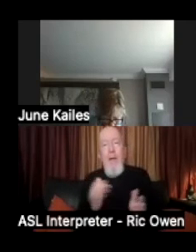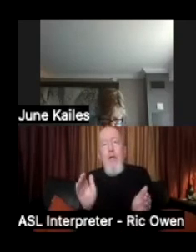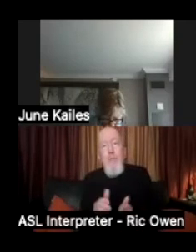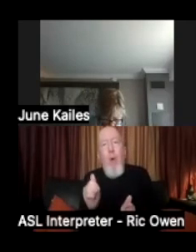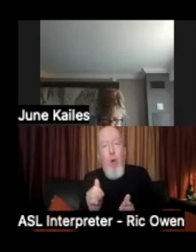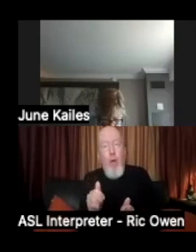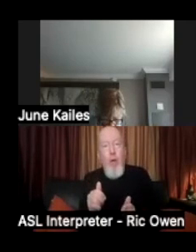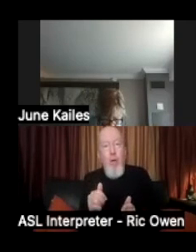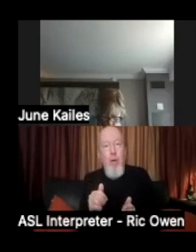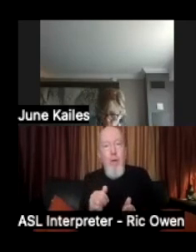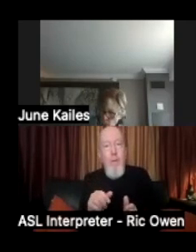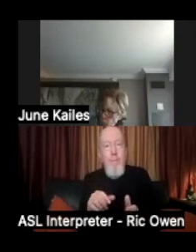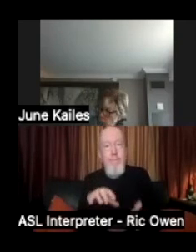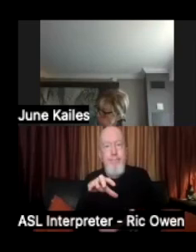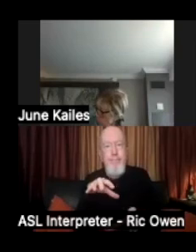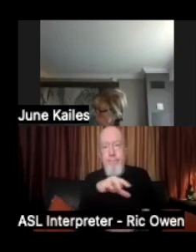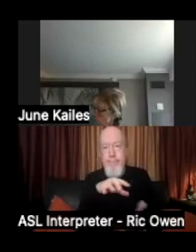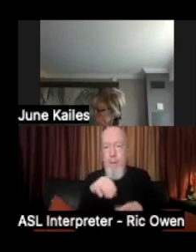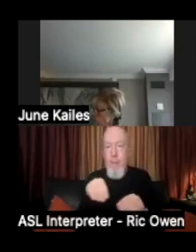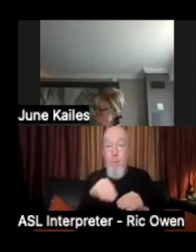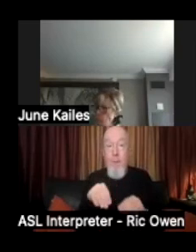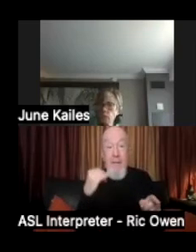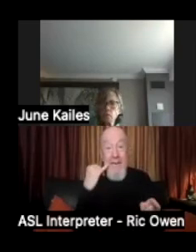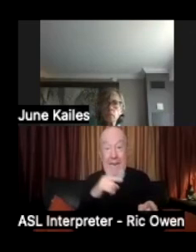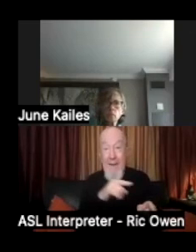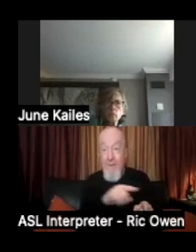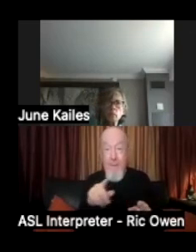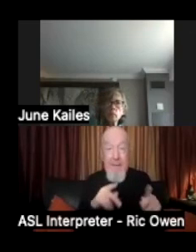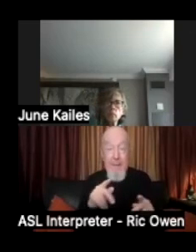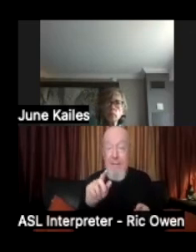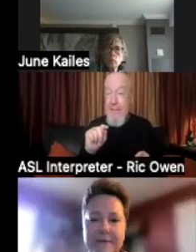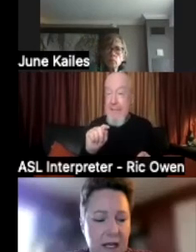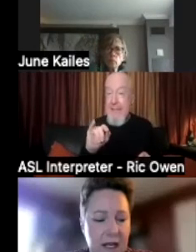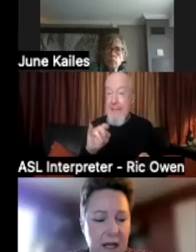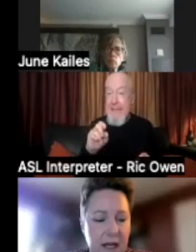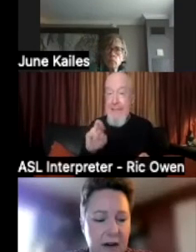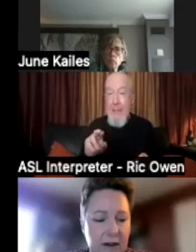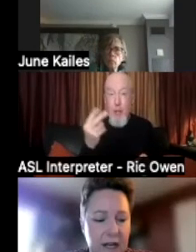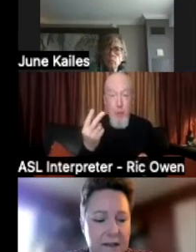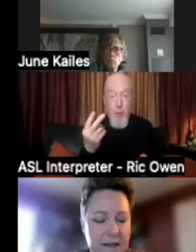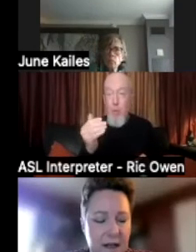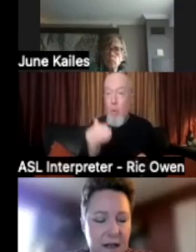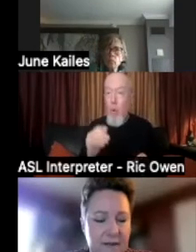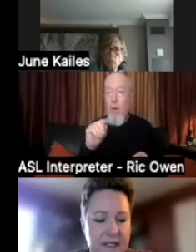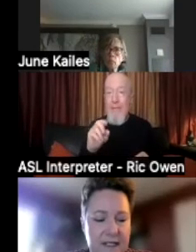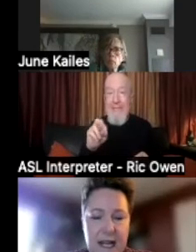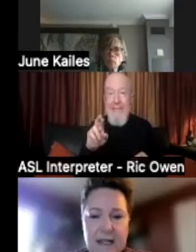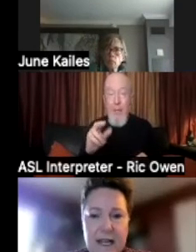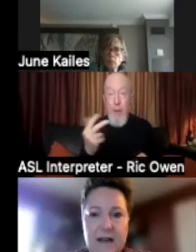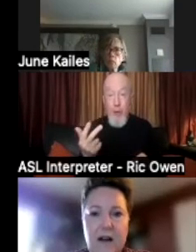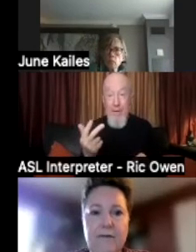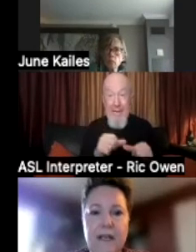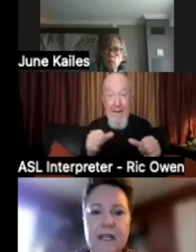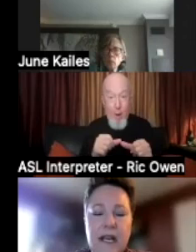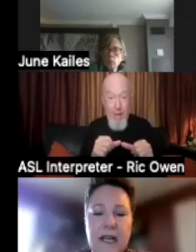for people who are in Tier 2 or Tier 3 areas of the state